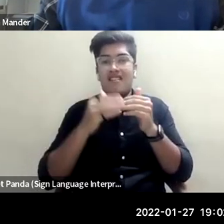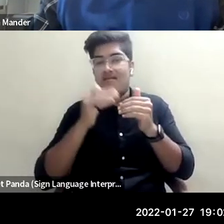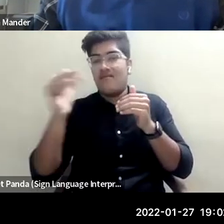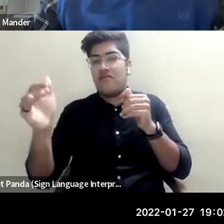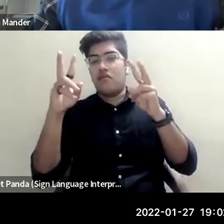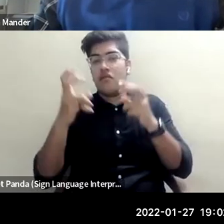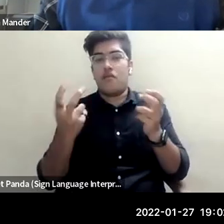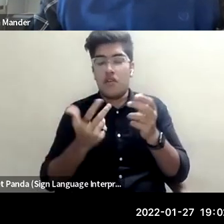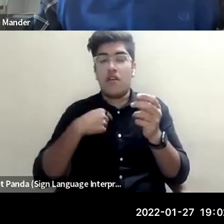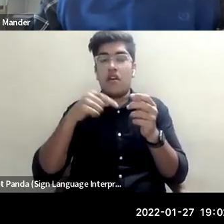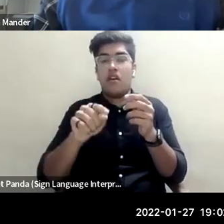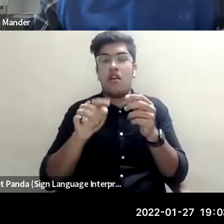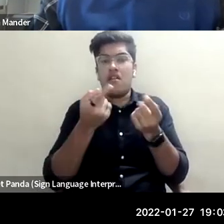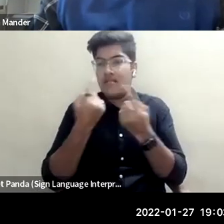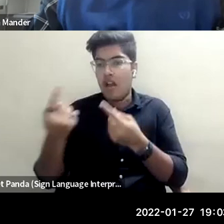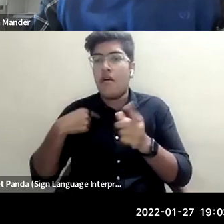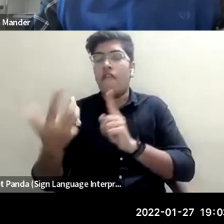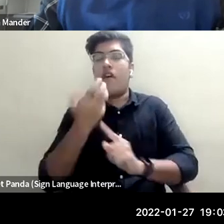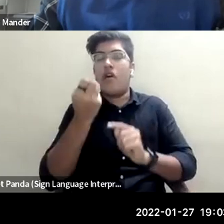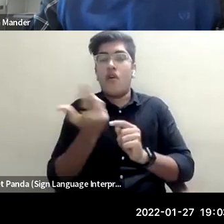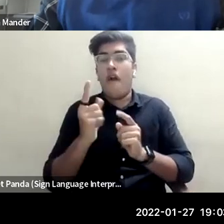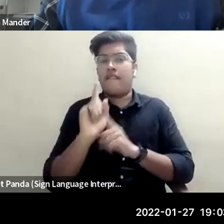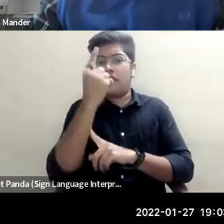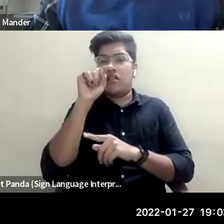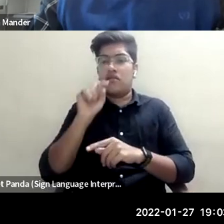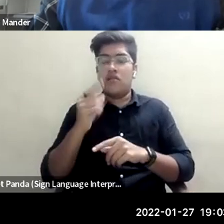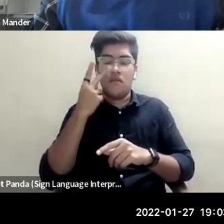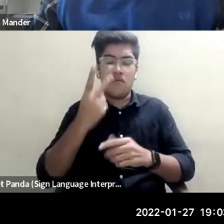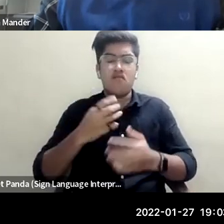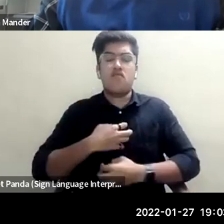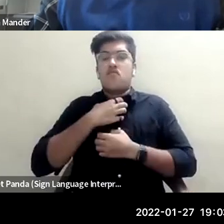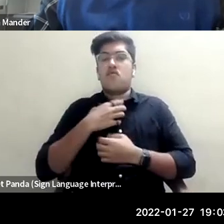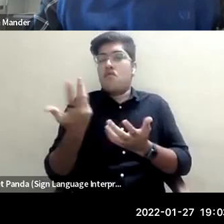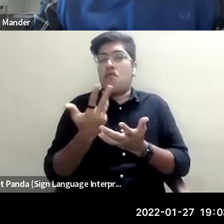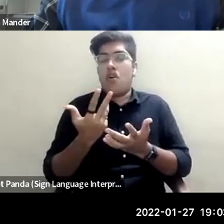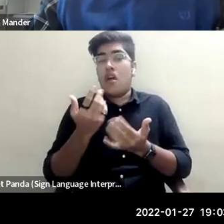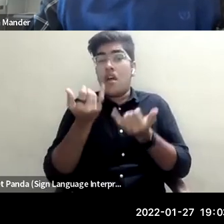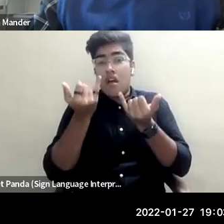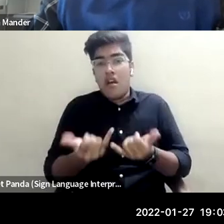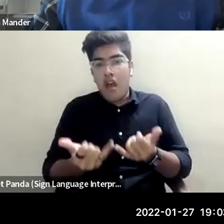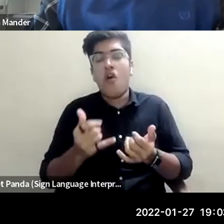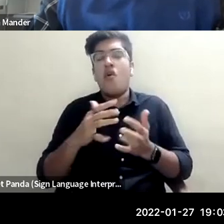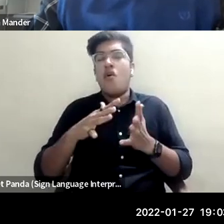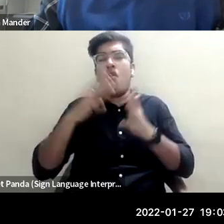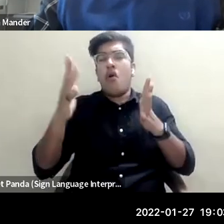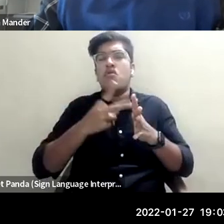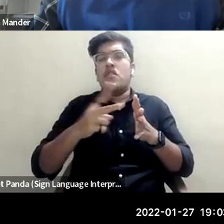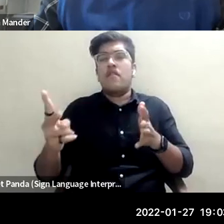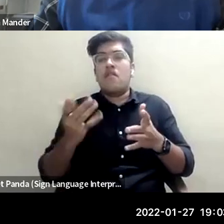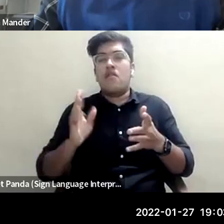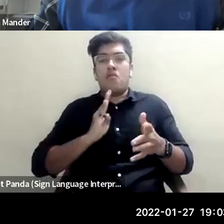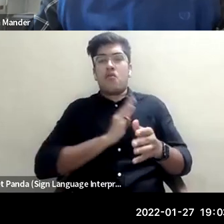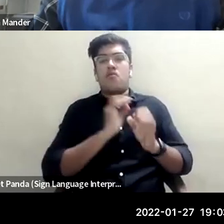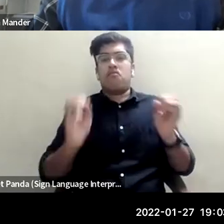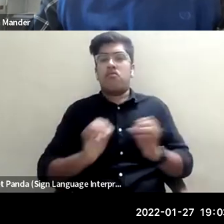gigantic exercise. The first thing and the most startling revelation was that currently there are no active benches hearing these